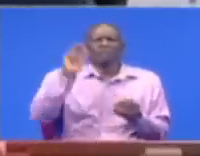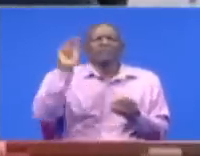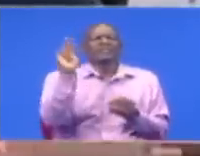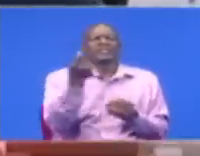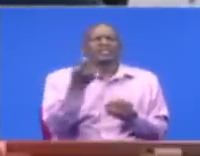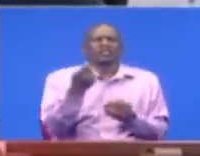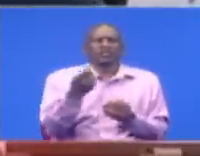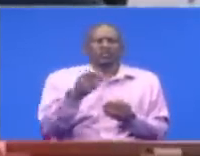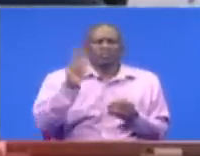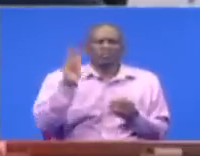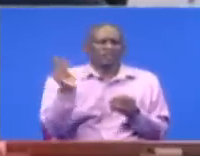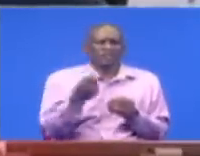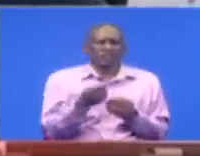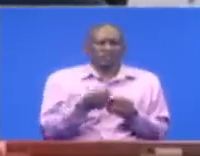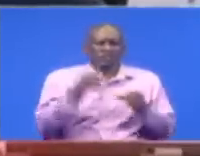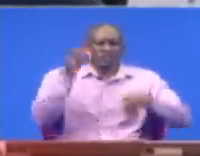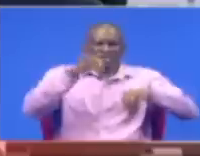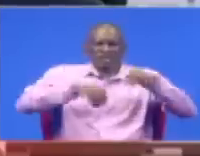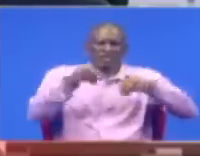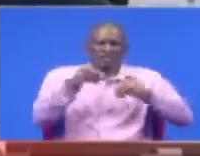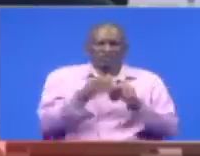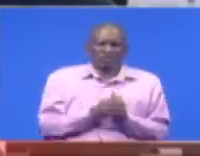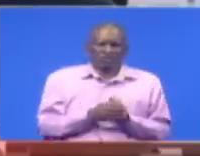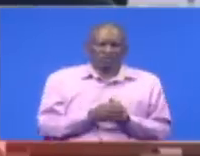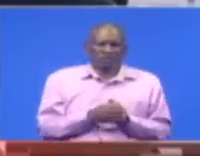presidential election.